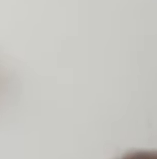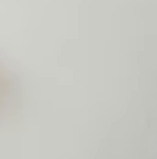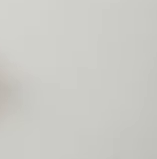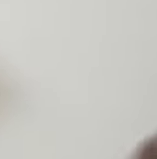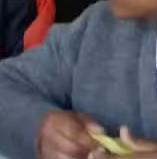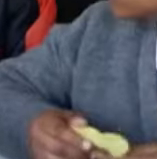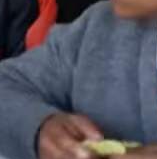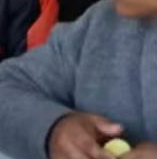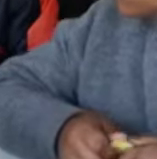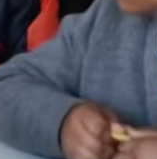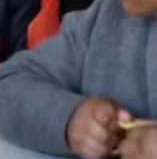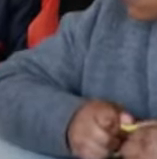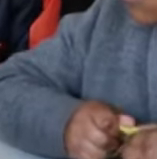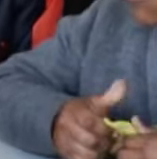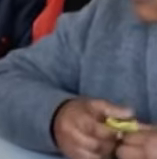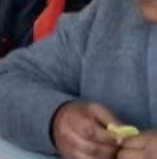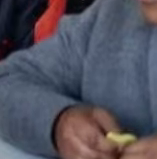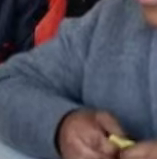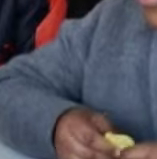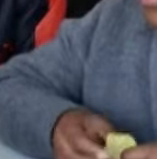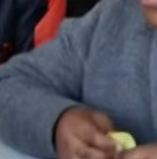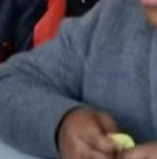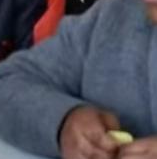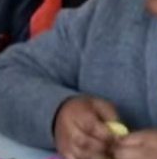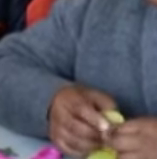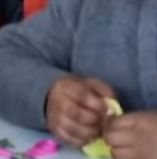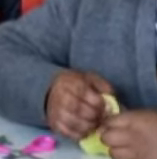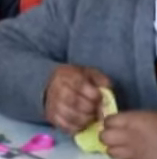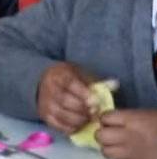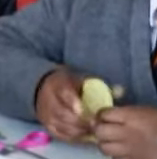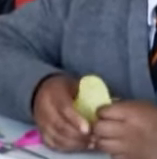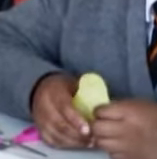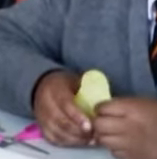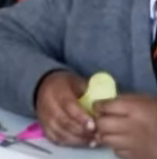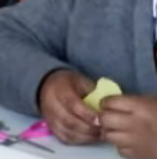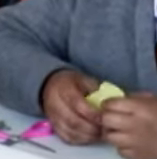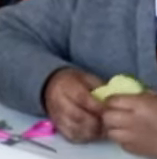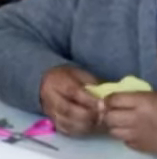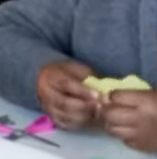questions, and they often trust misinformation from the internet.